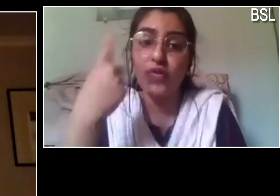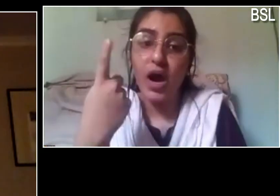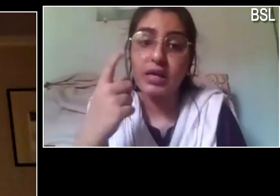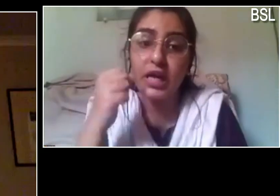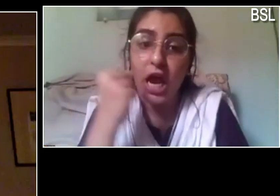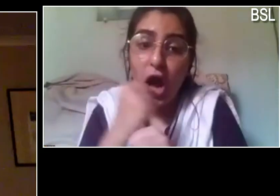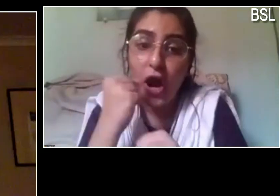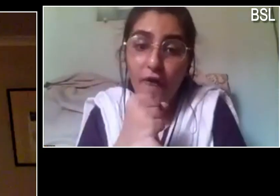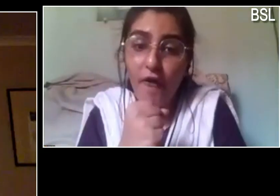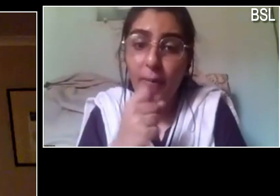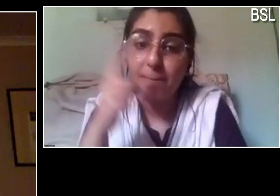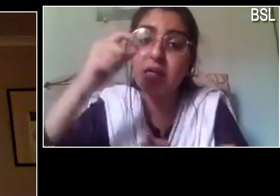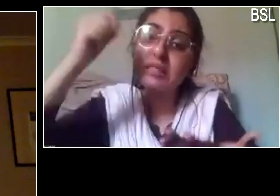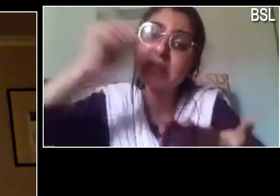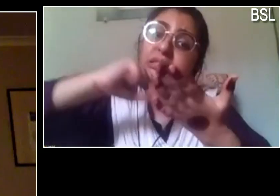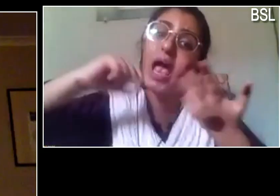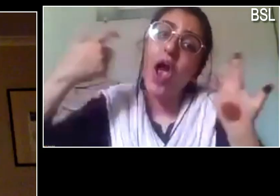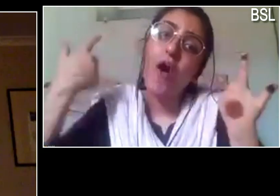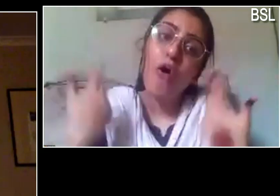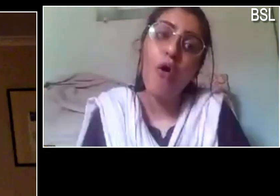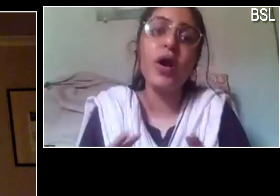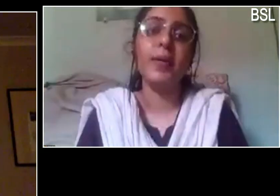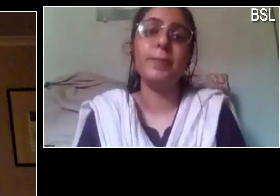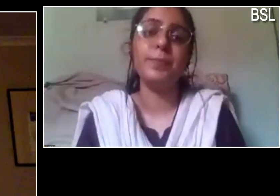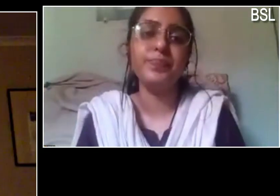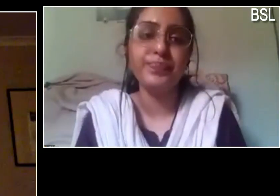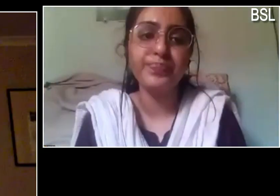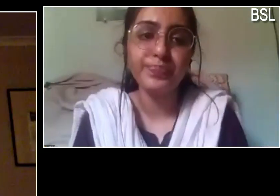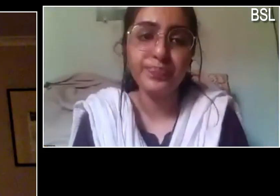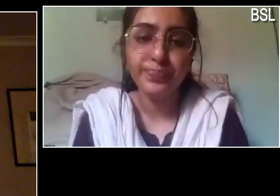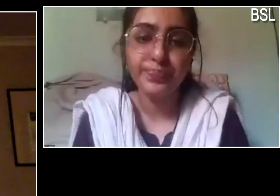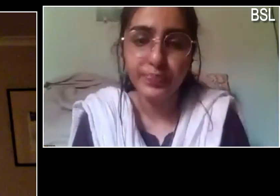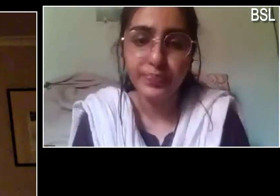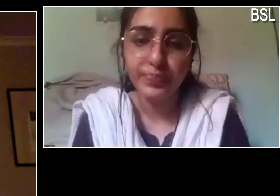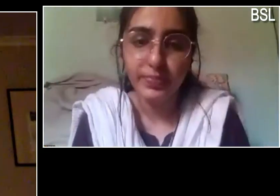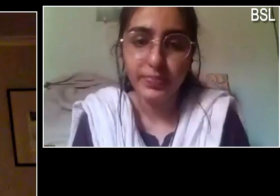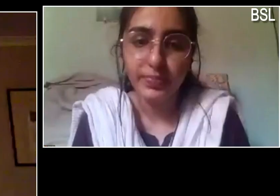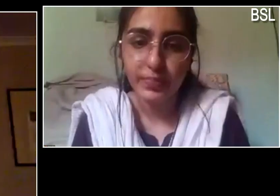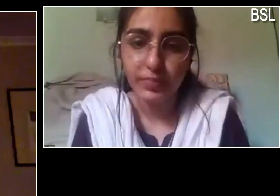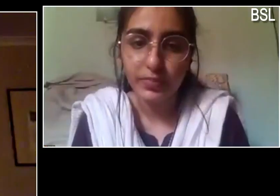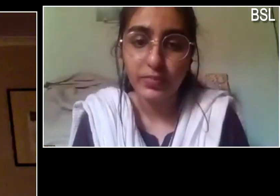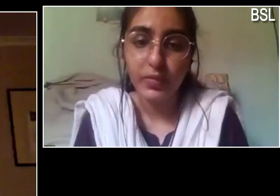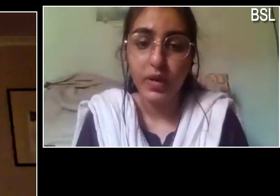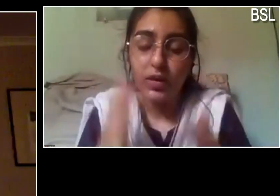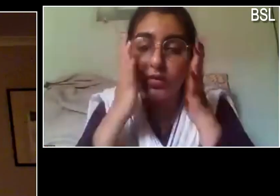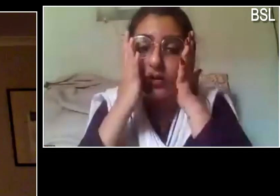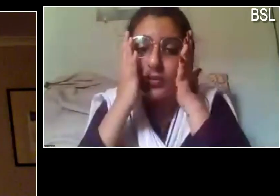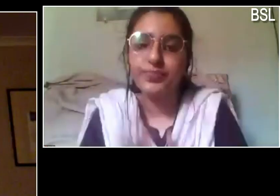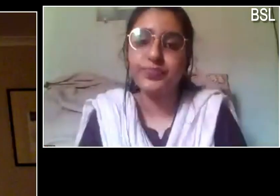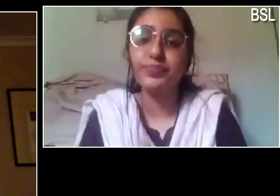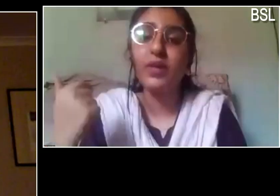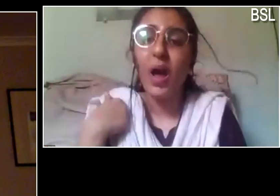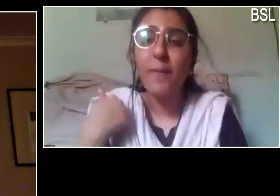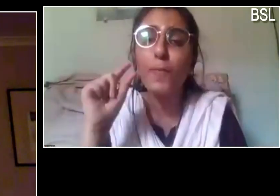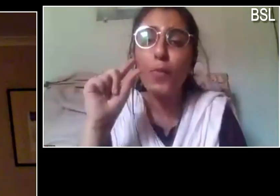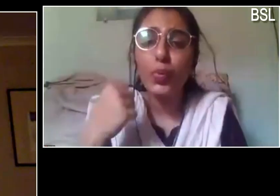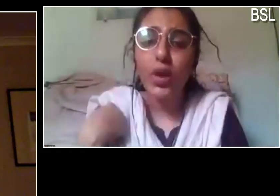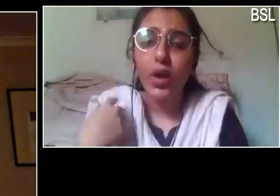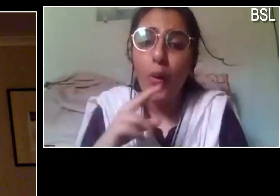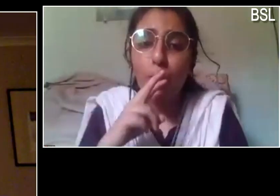that's where rhetoric isn't meeting reality. So I'm going to cascade down from